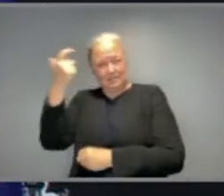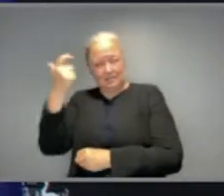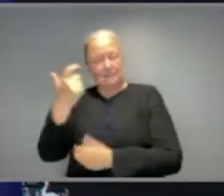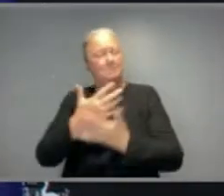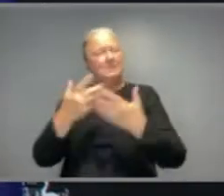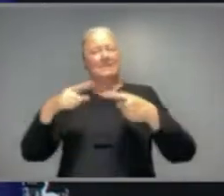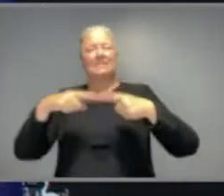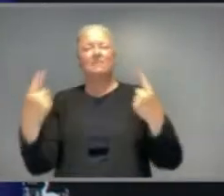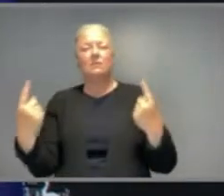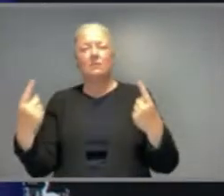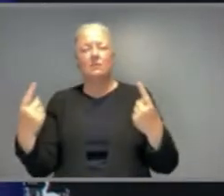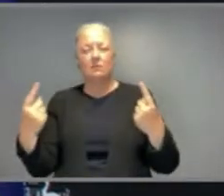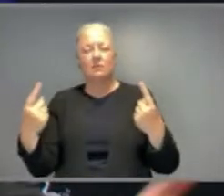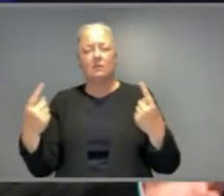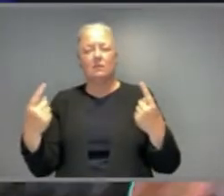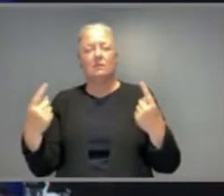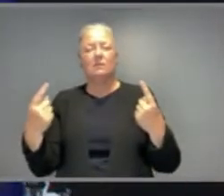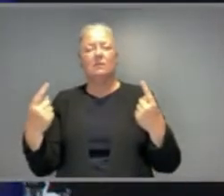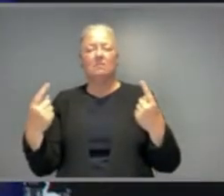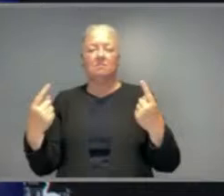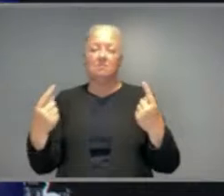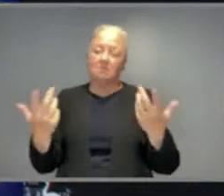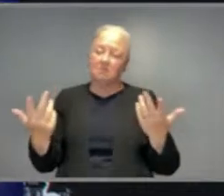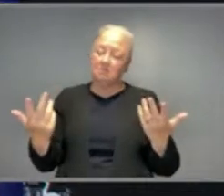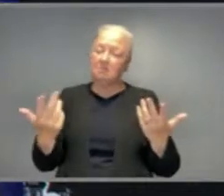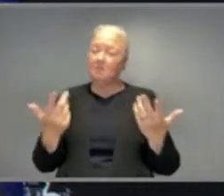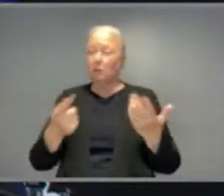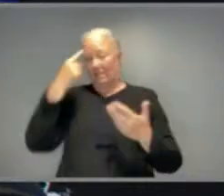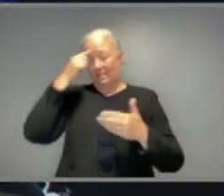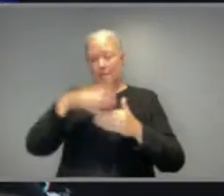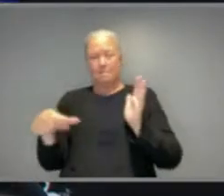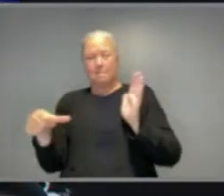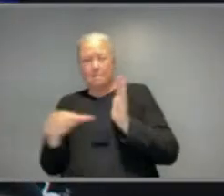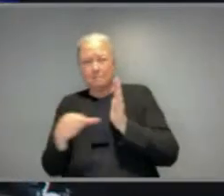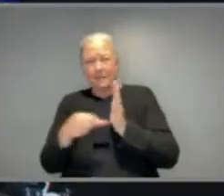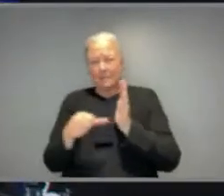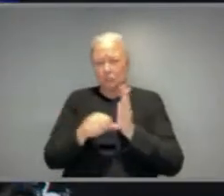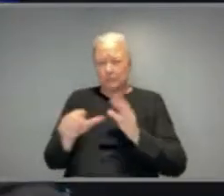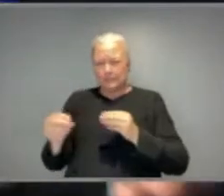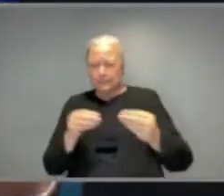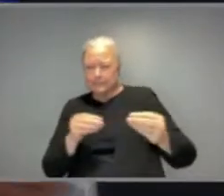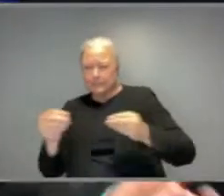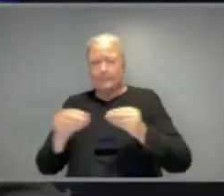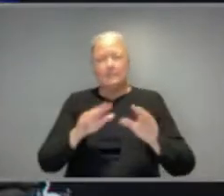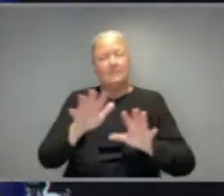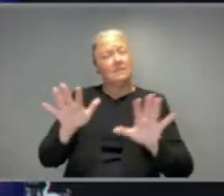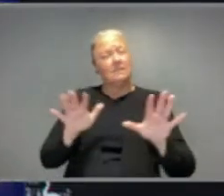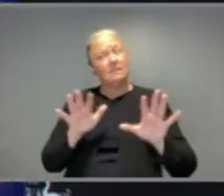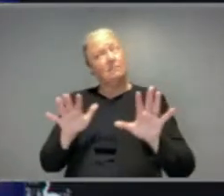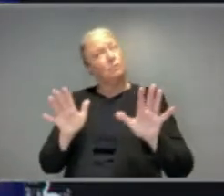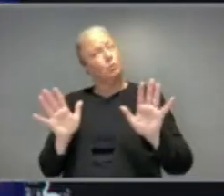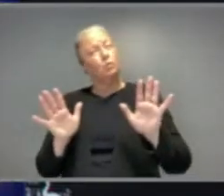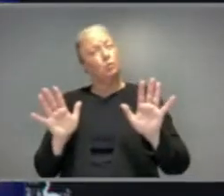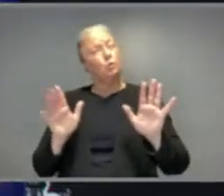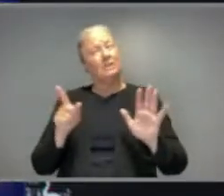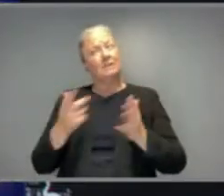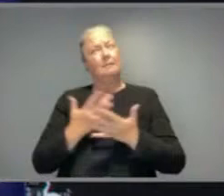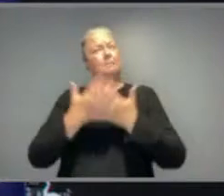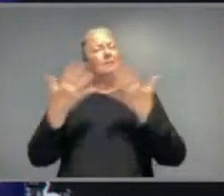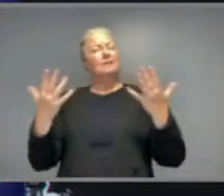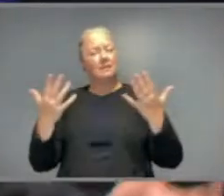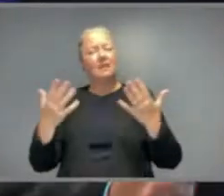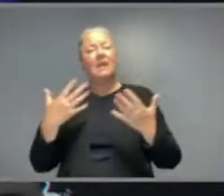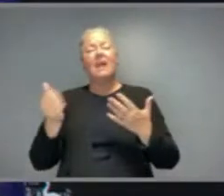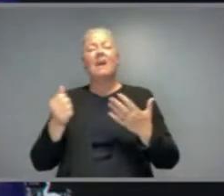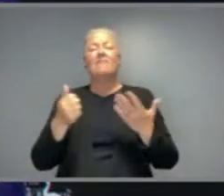a fiscal one. I mean, the fiscal difference is pretty huge, I've got to say, and we've had lots of private offers of